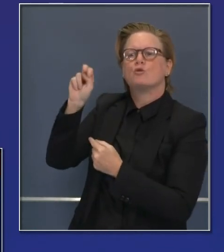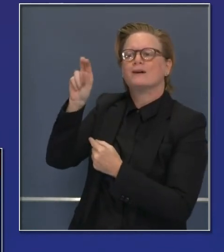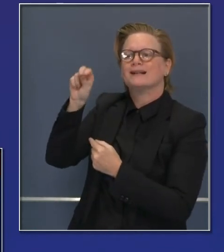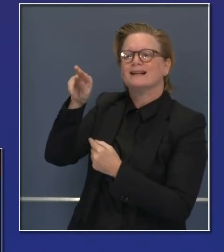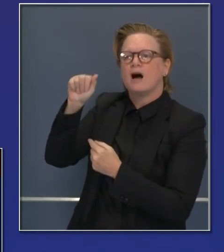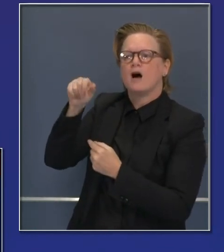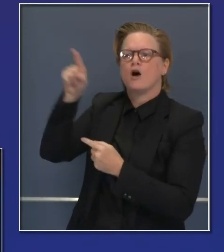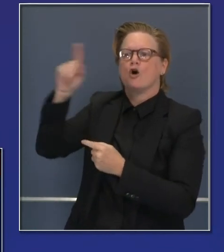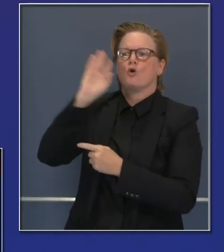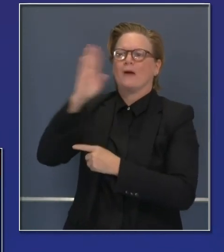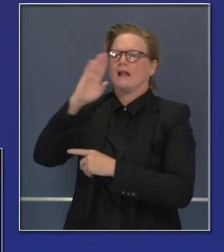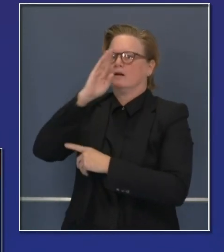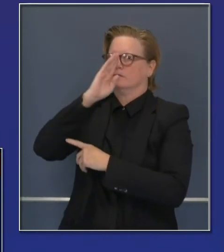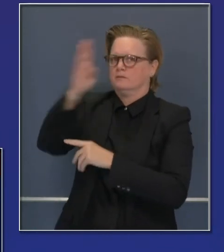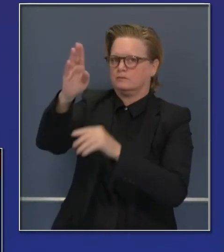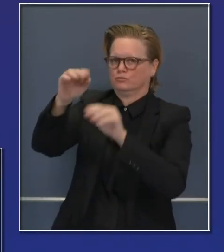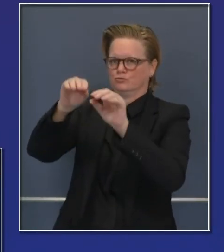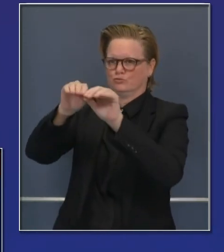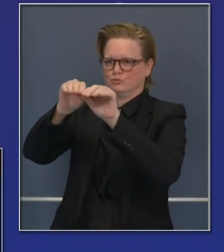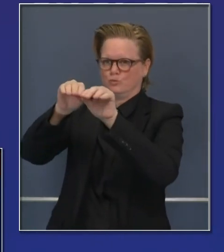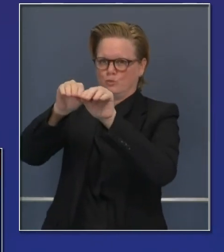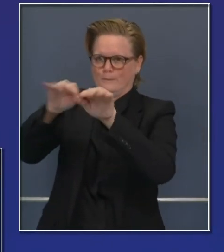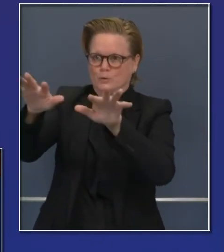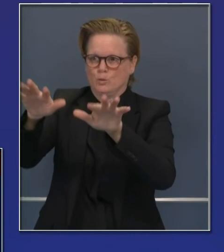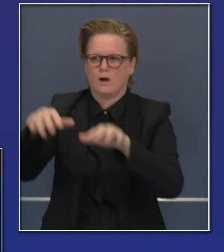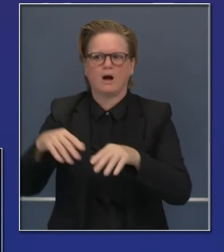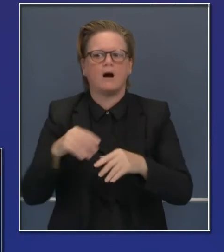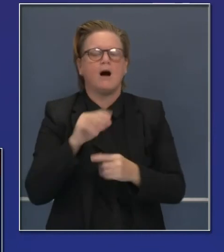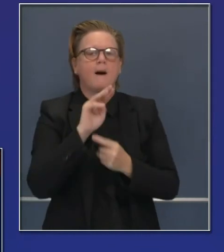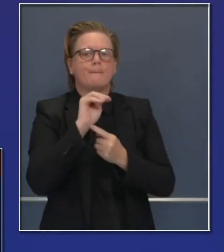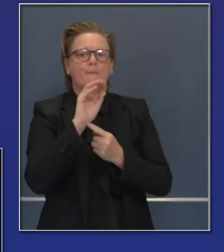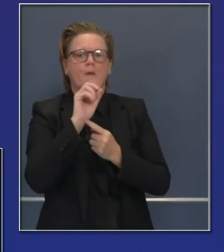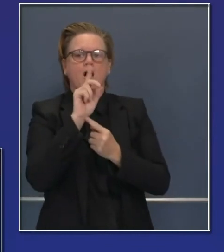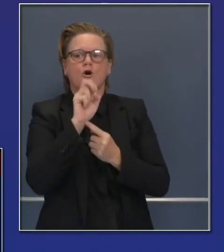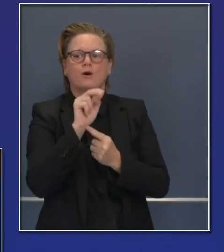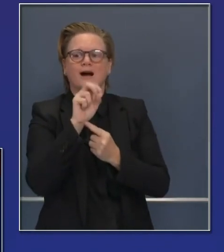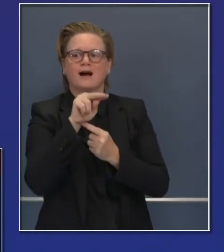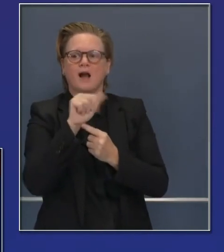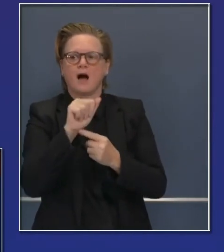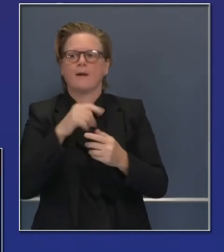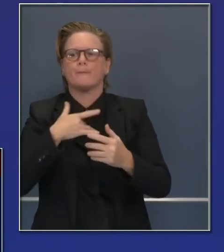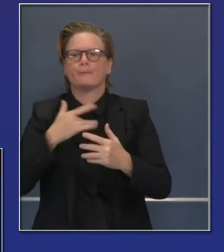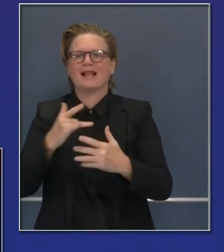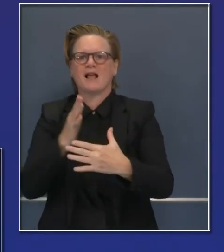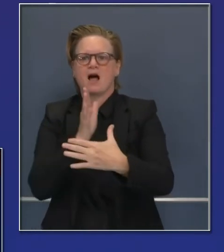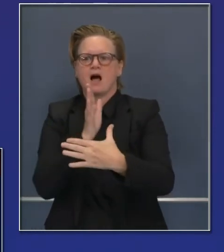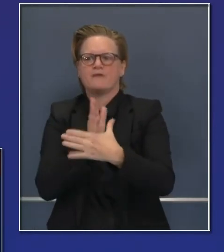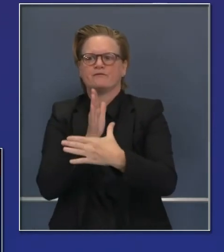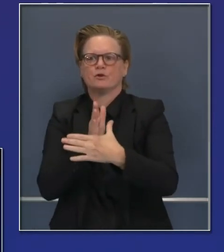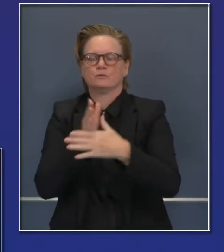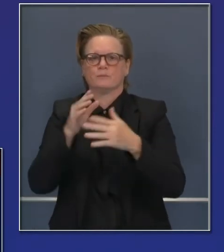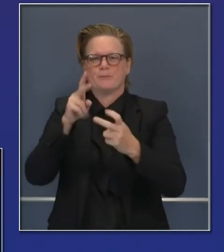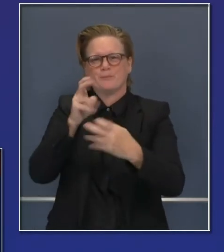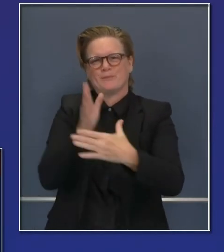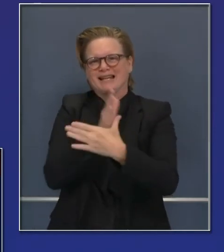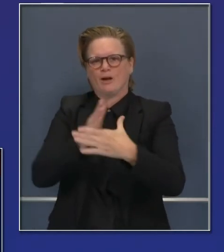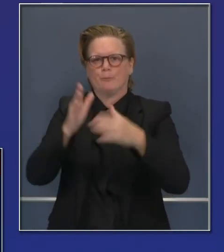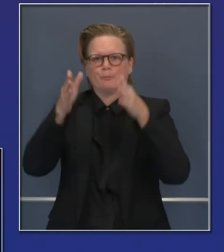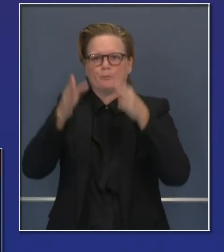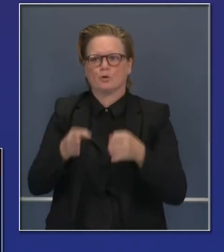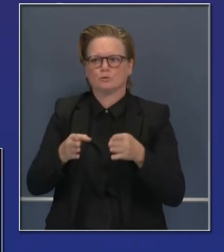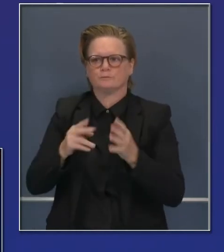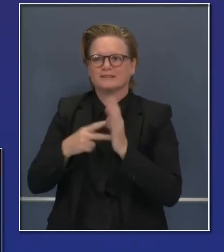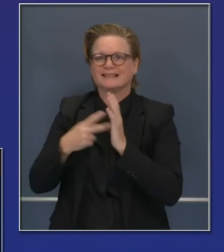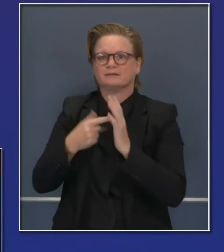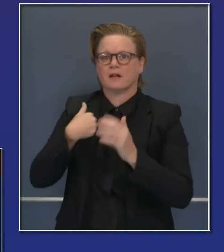uses an intermediary, McKesson. McKesson, we are working with proactively, and we will go through a similar